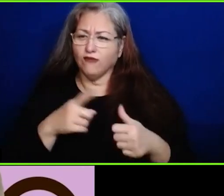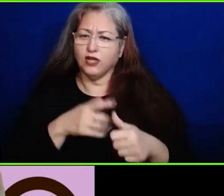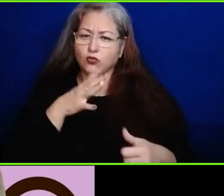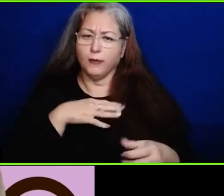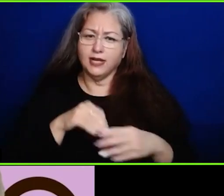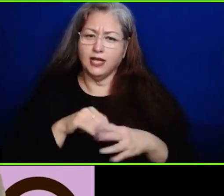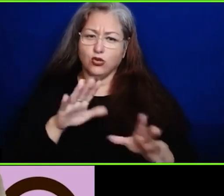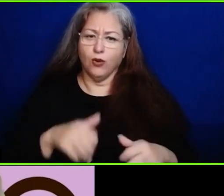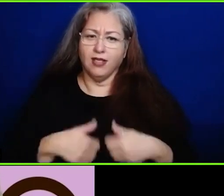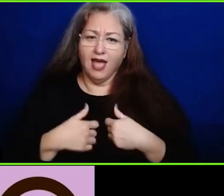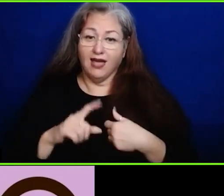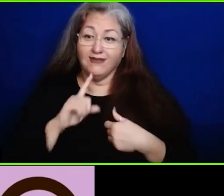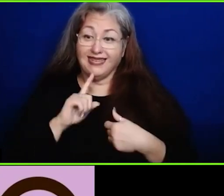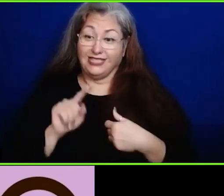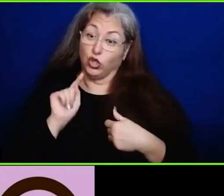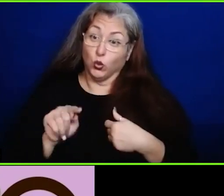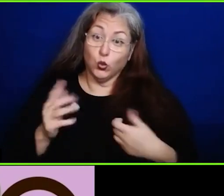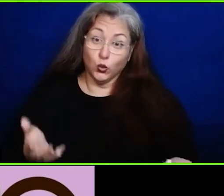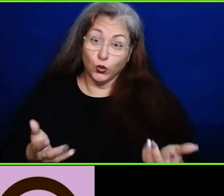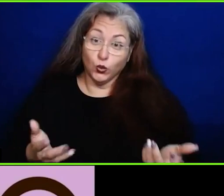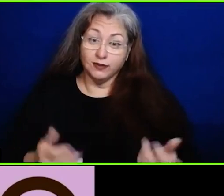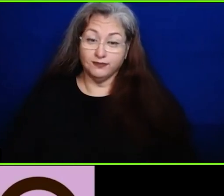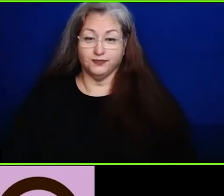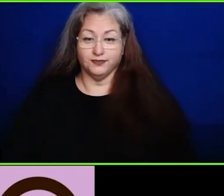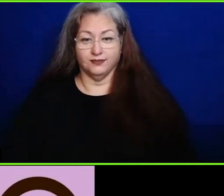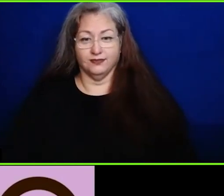life is you.